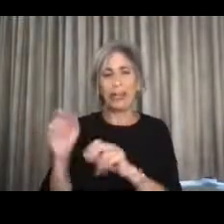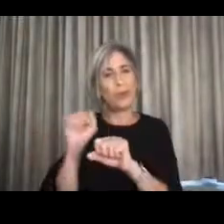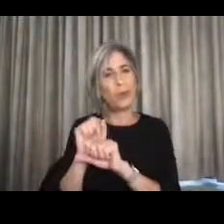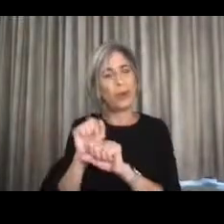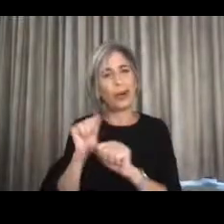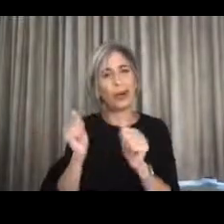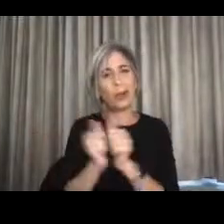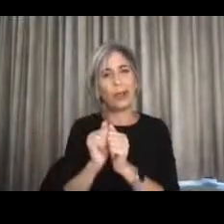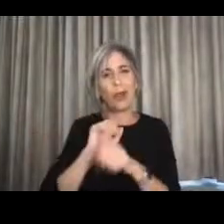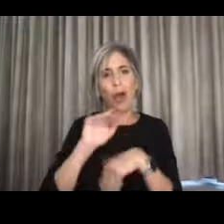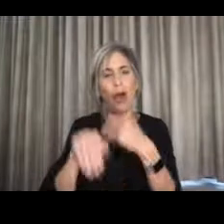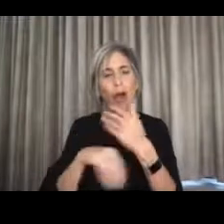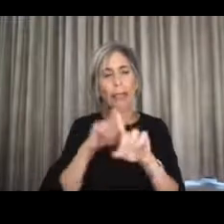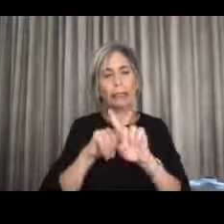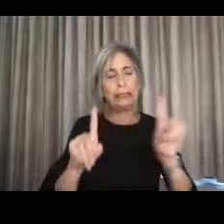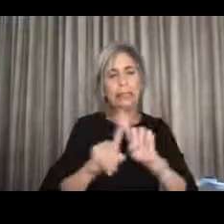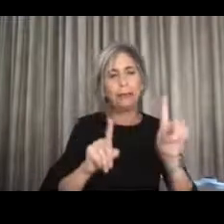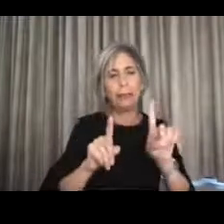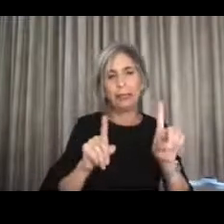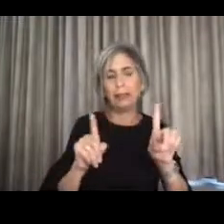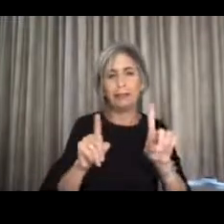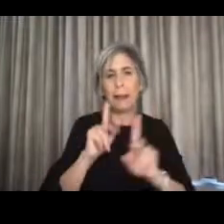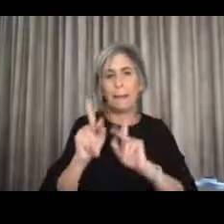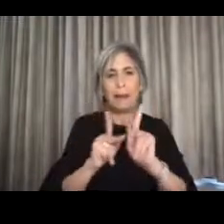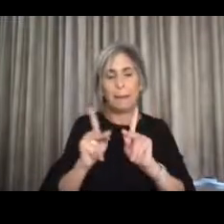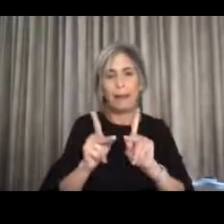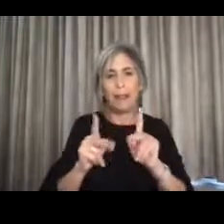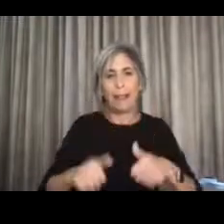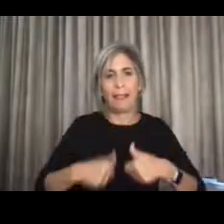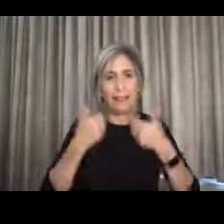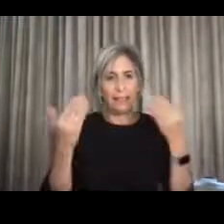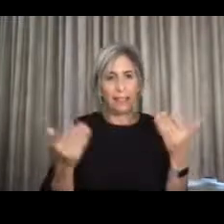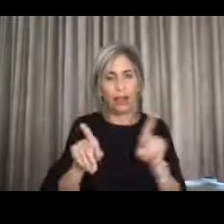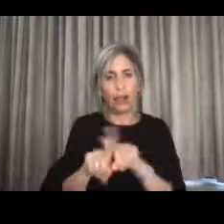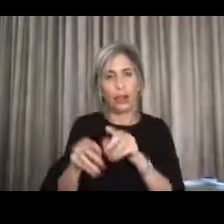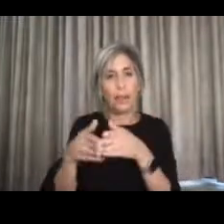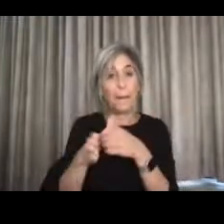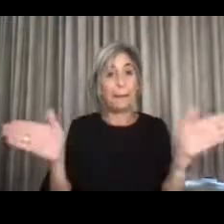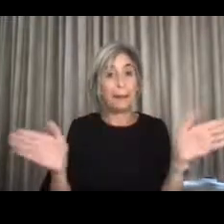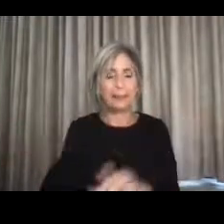types of residents in the public. Next slide.